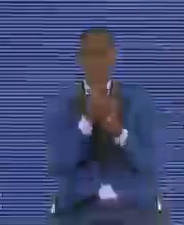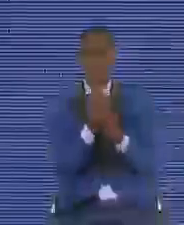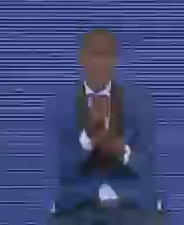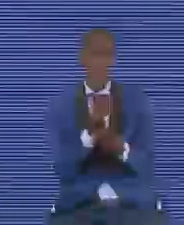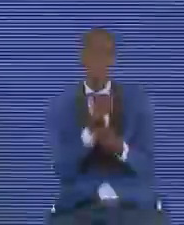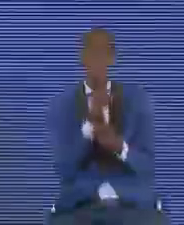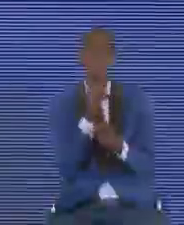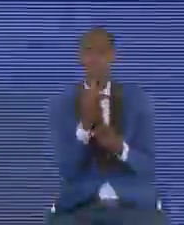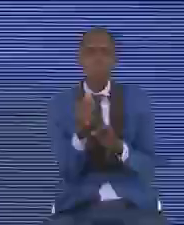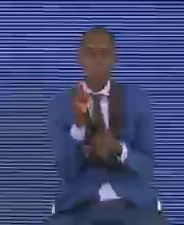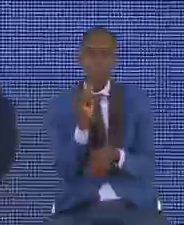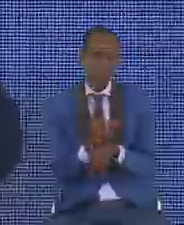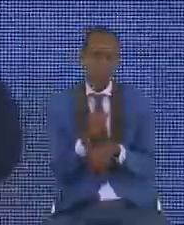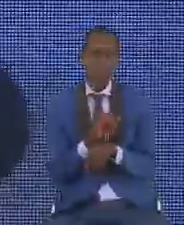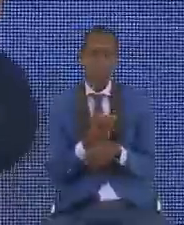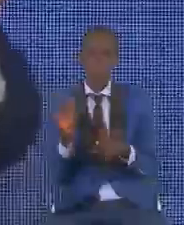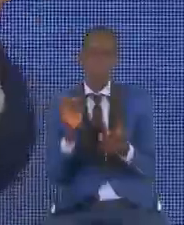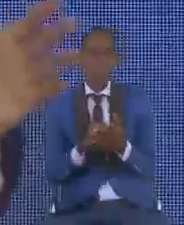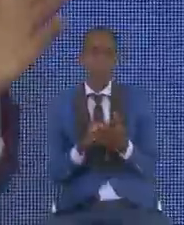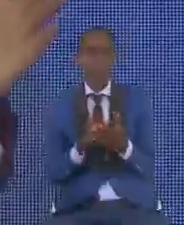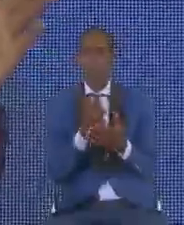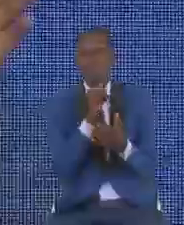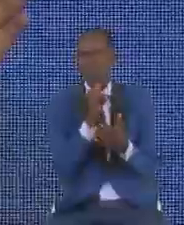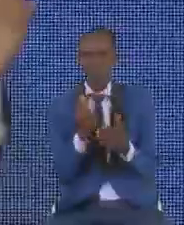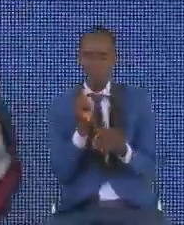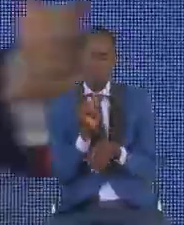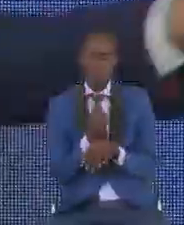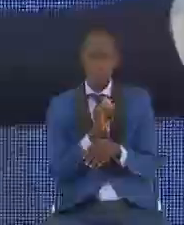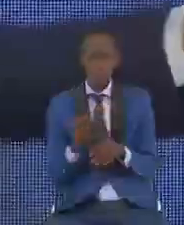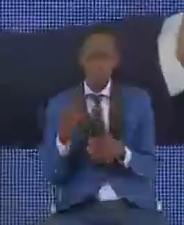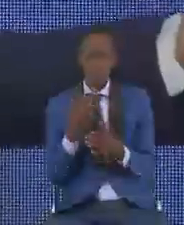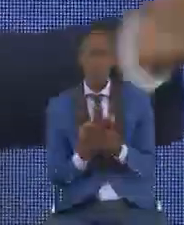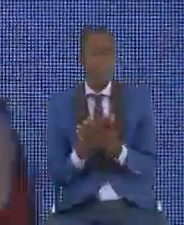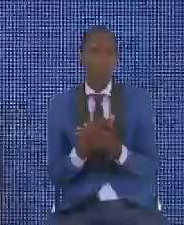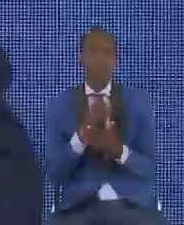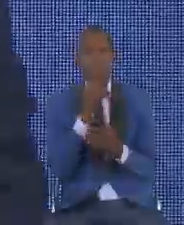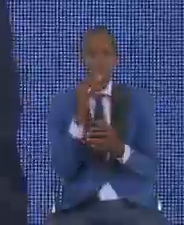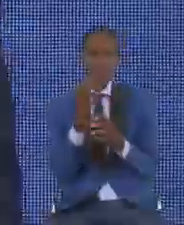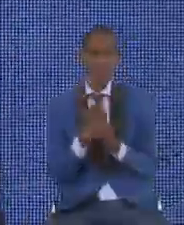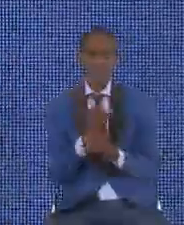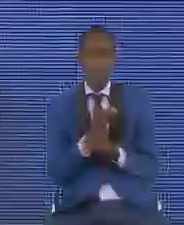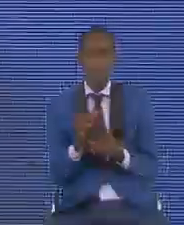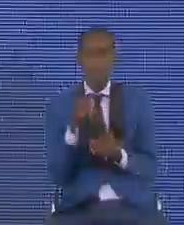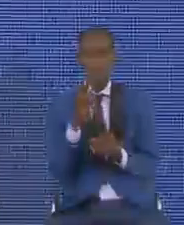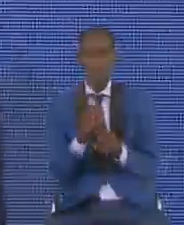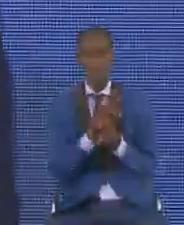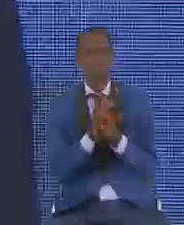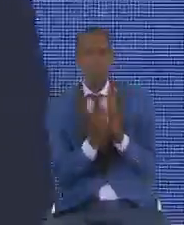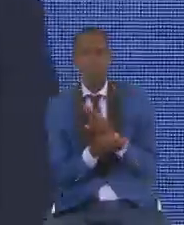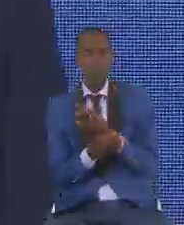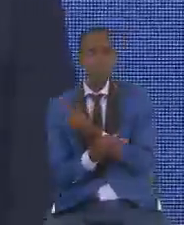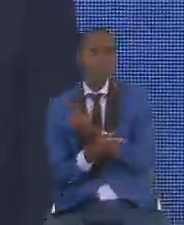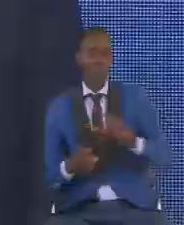not working, not active, and not achieving, you repent.